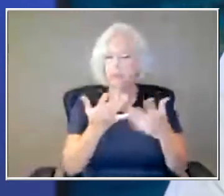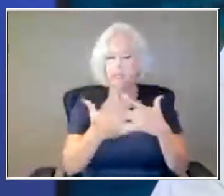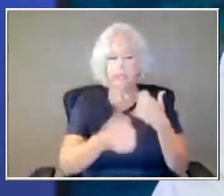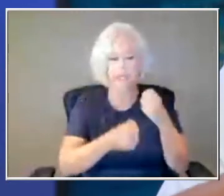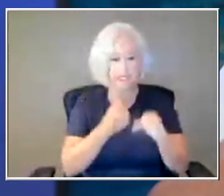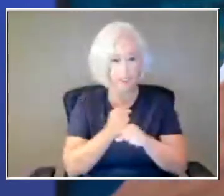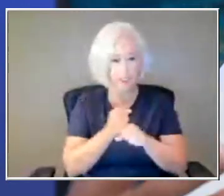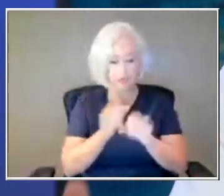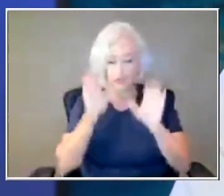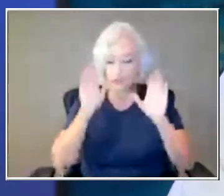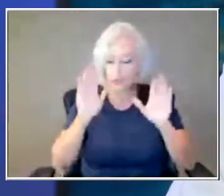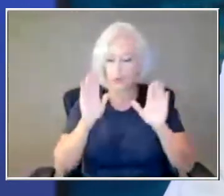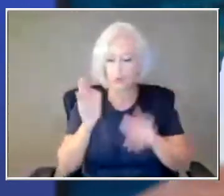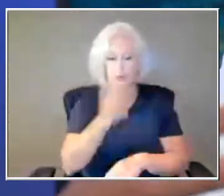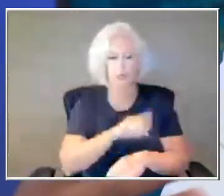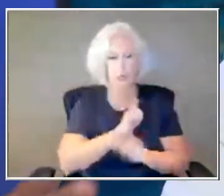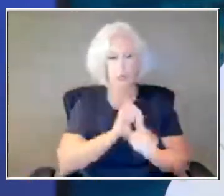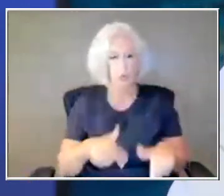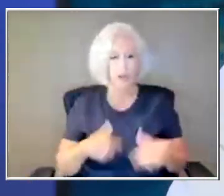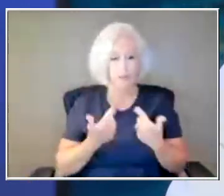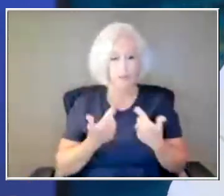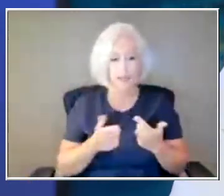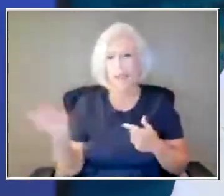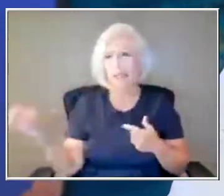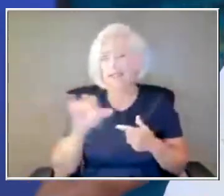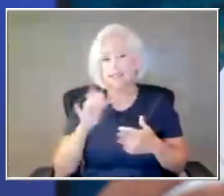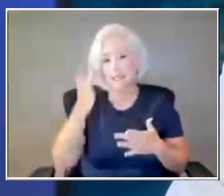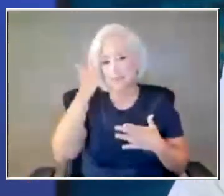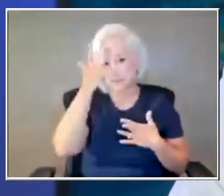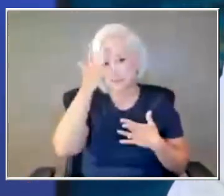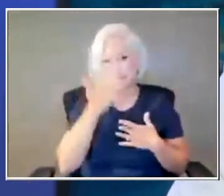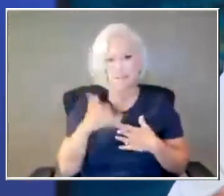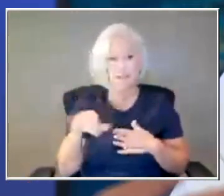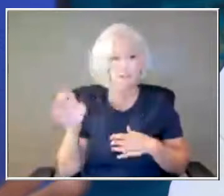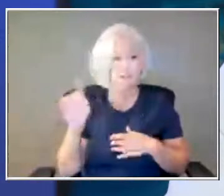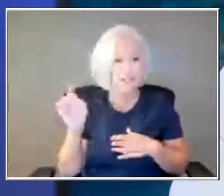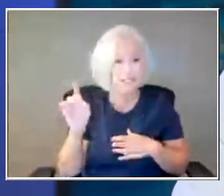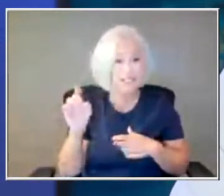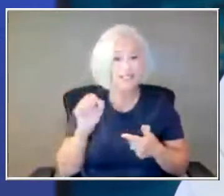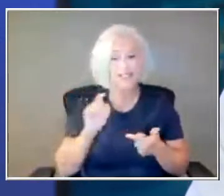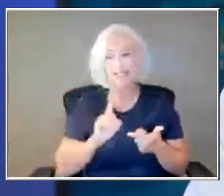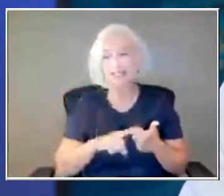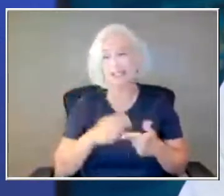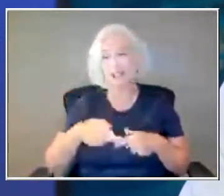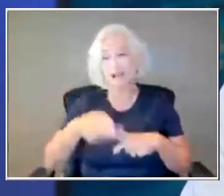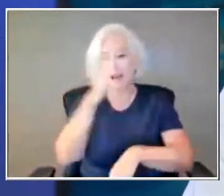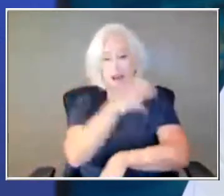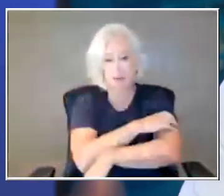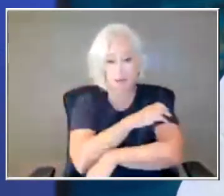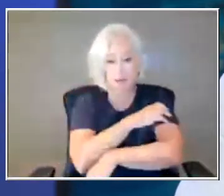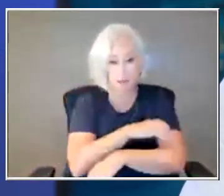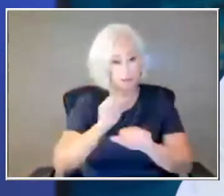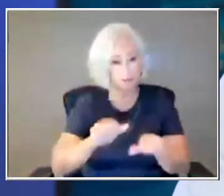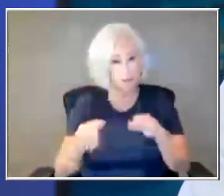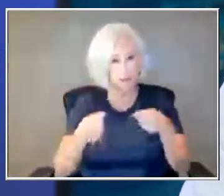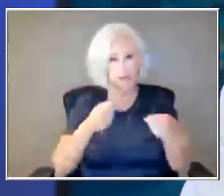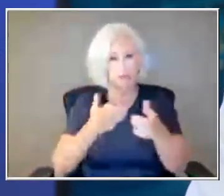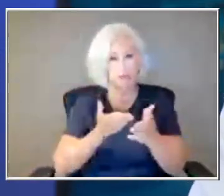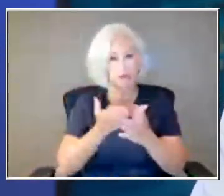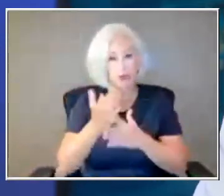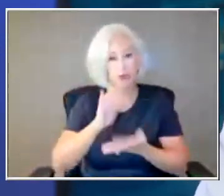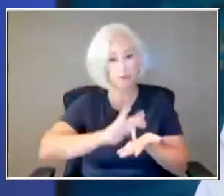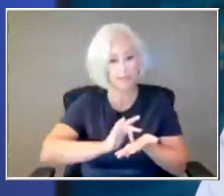to type 2 diabetes or hypertension, which can be controlled with drugs or medications. And that's what we talked with Tim